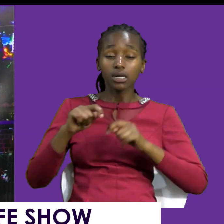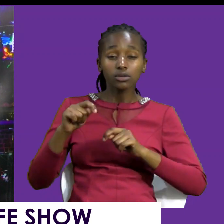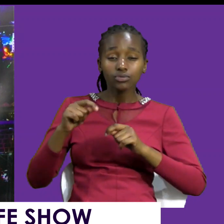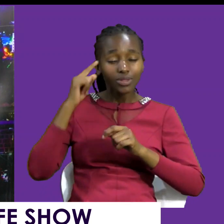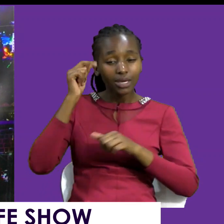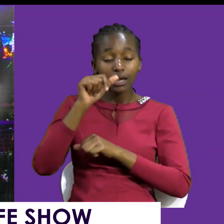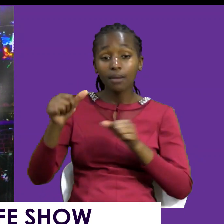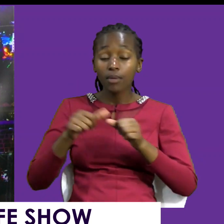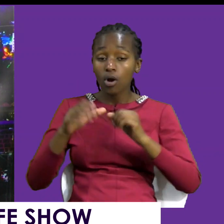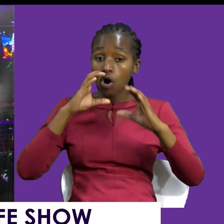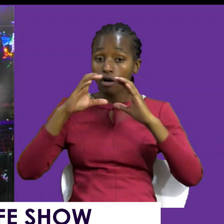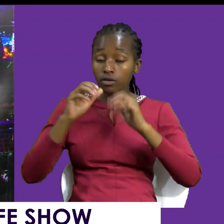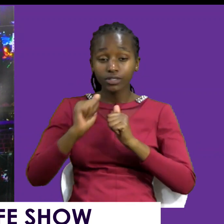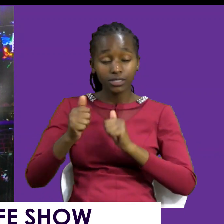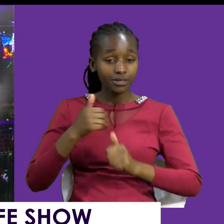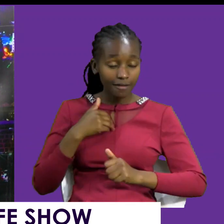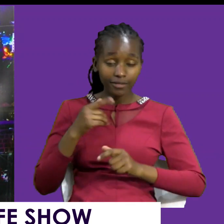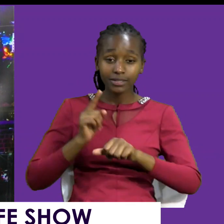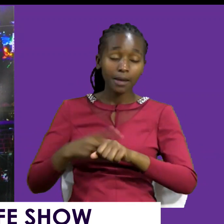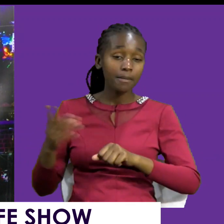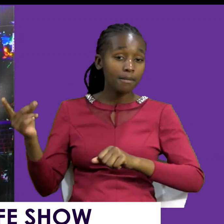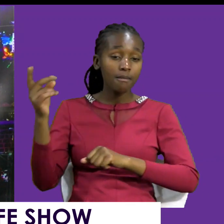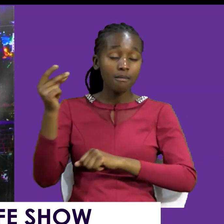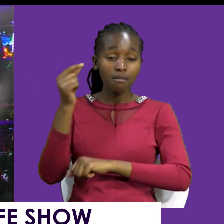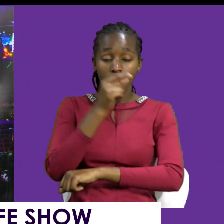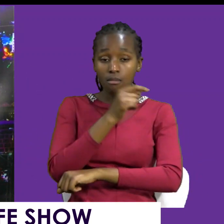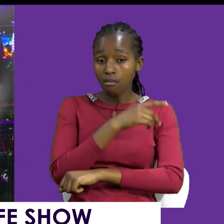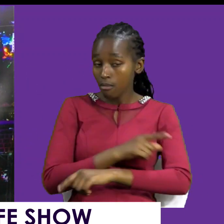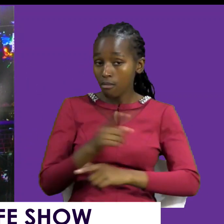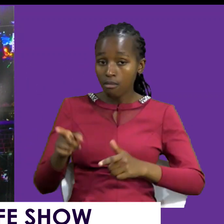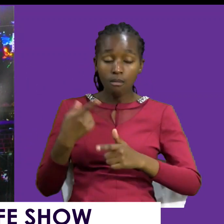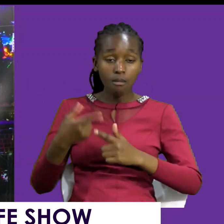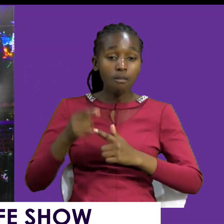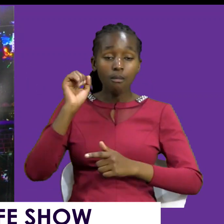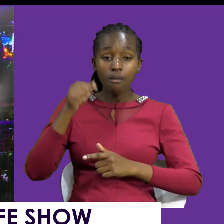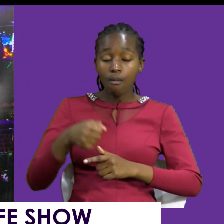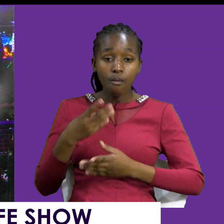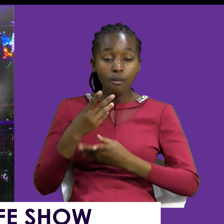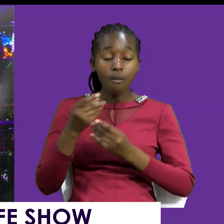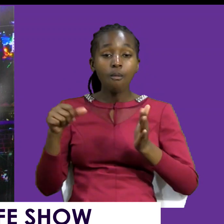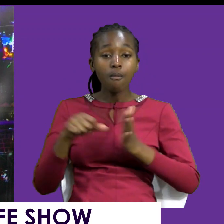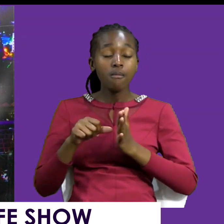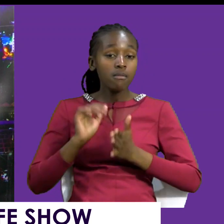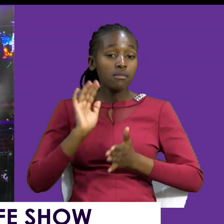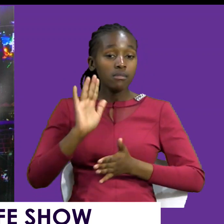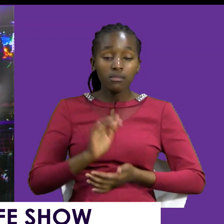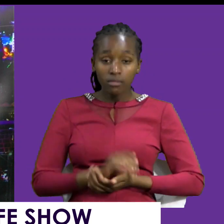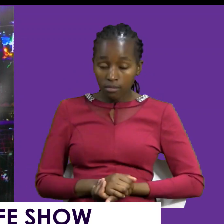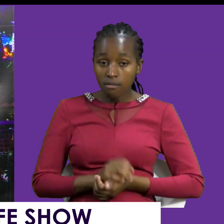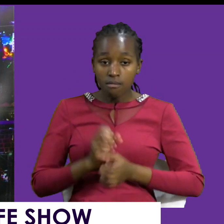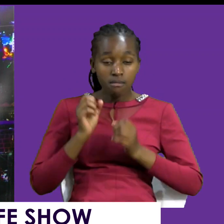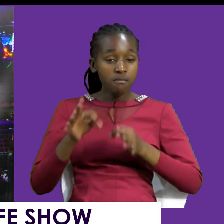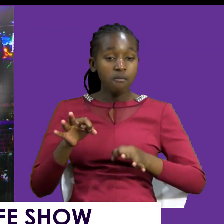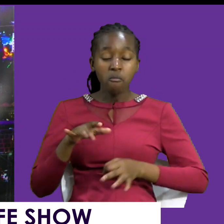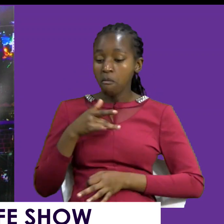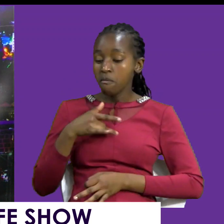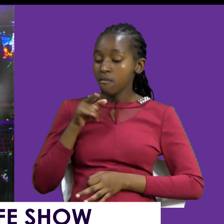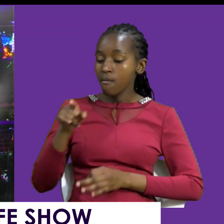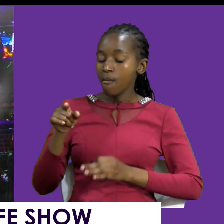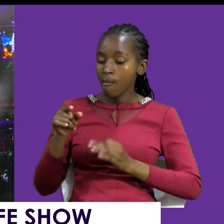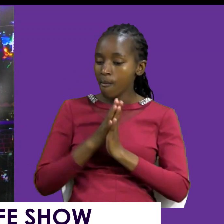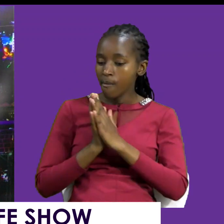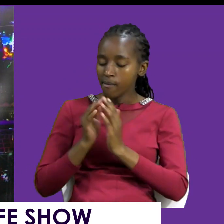day. Go through them. Identify those that are out of power struggles, out of, you know, you